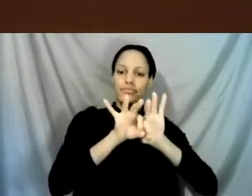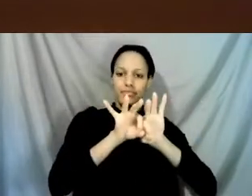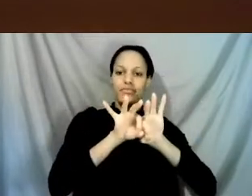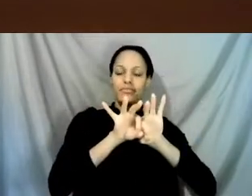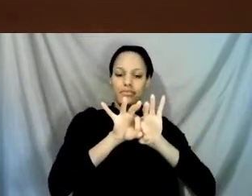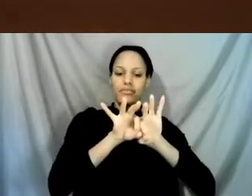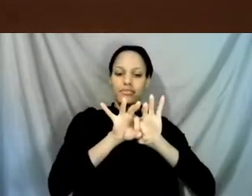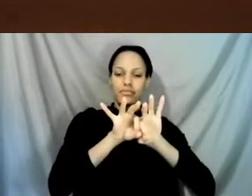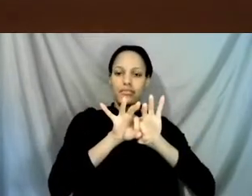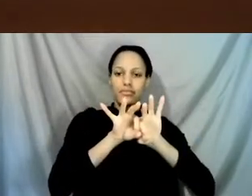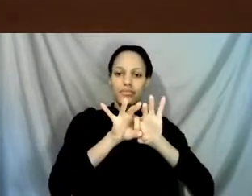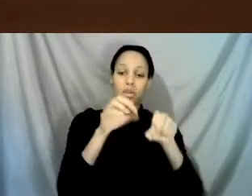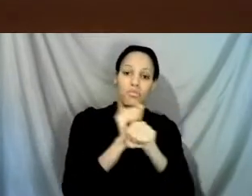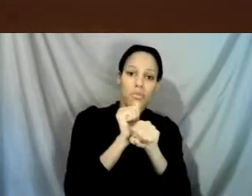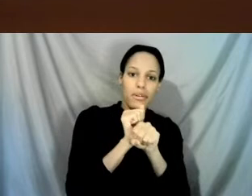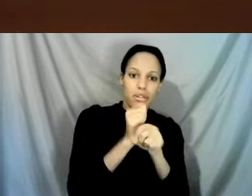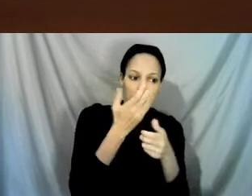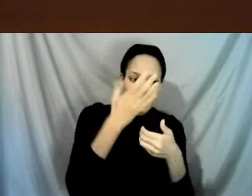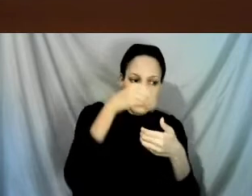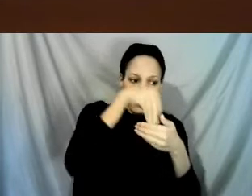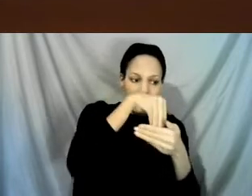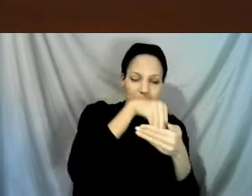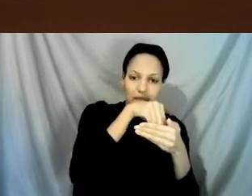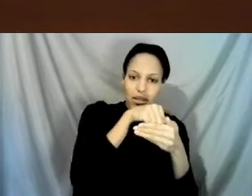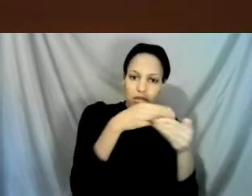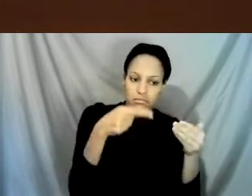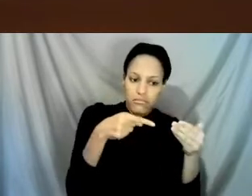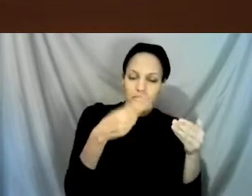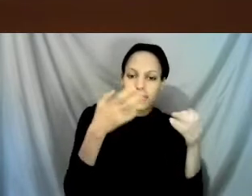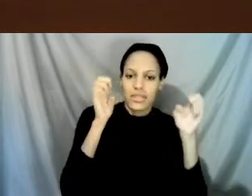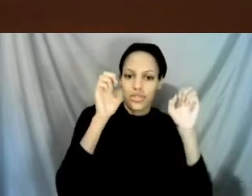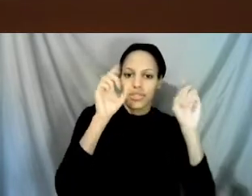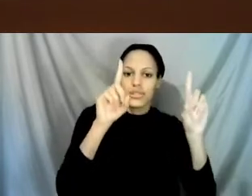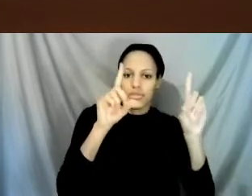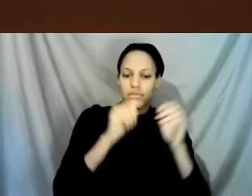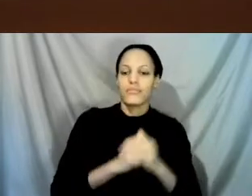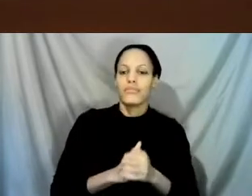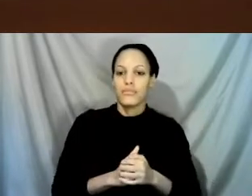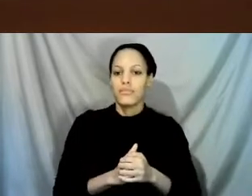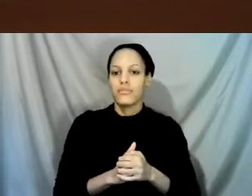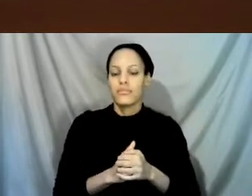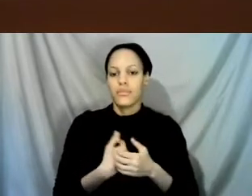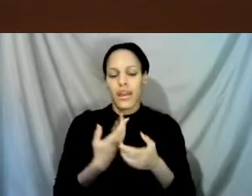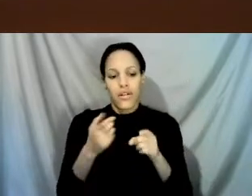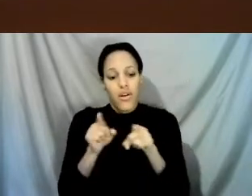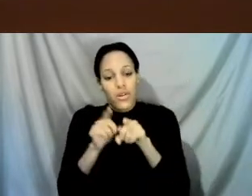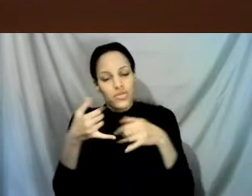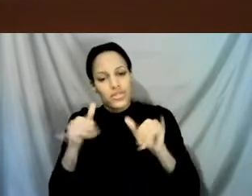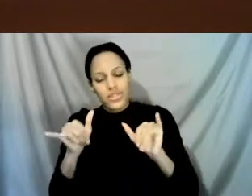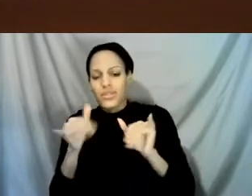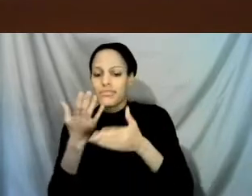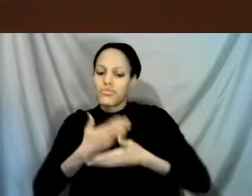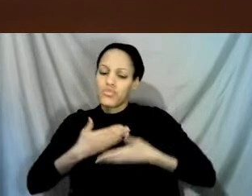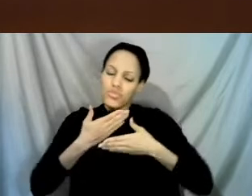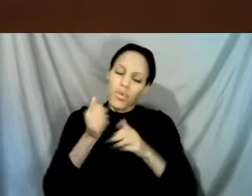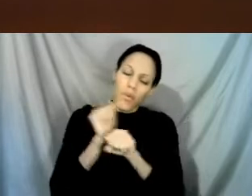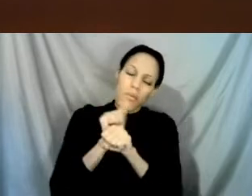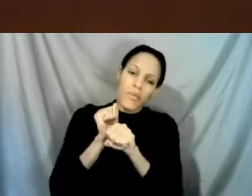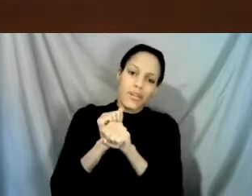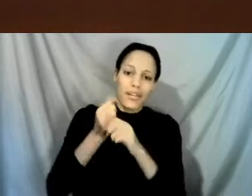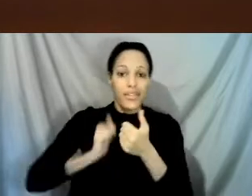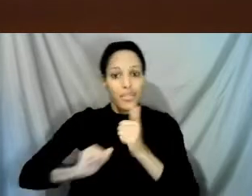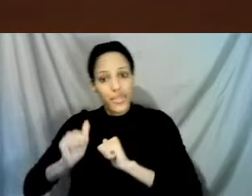working in education. I also continue to enjoy working in theater, but working